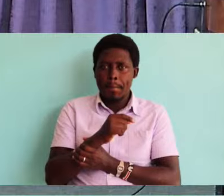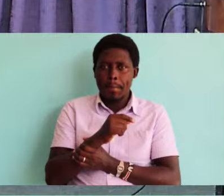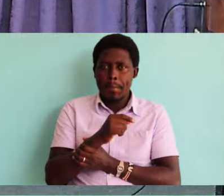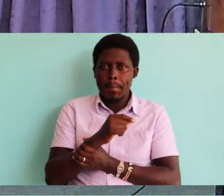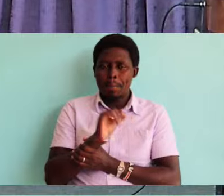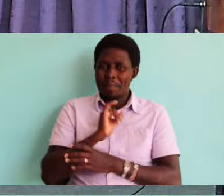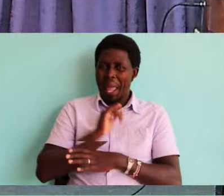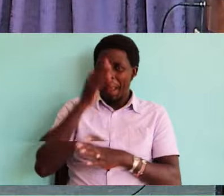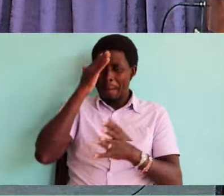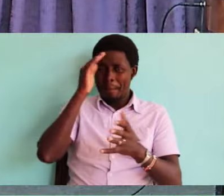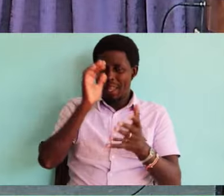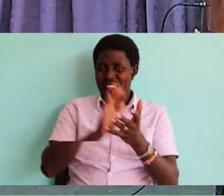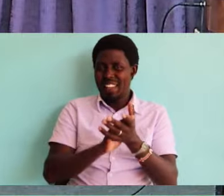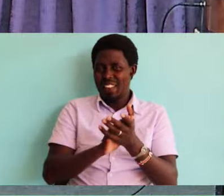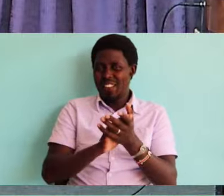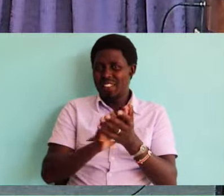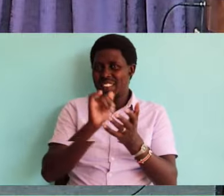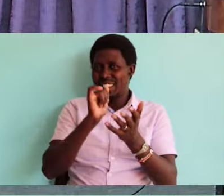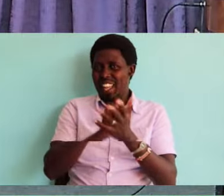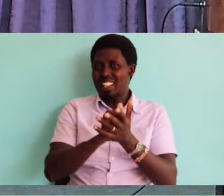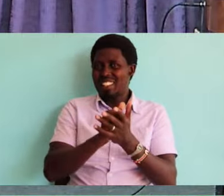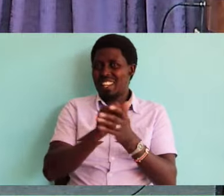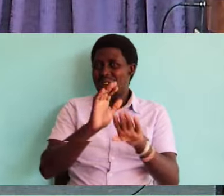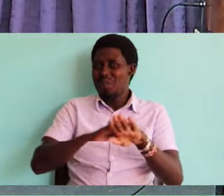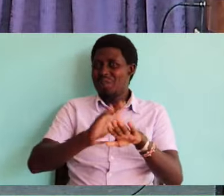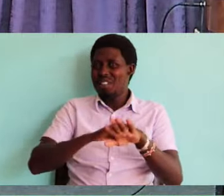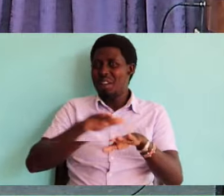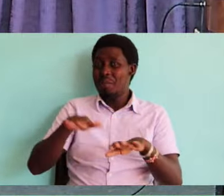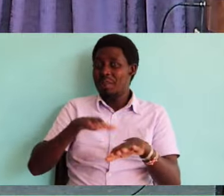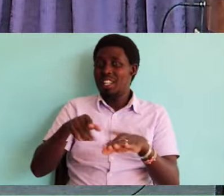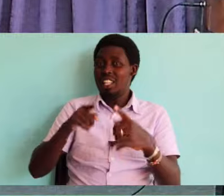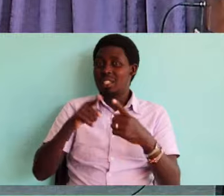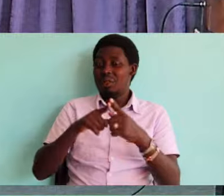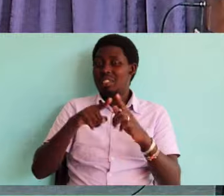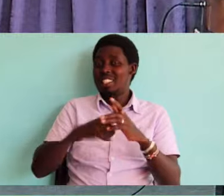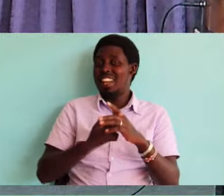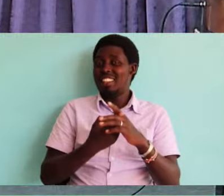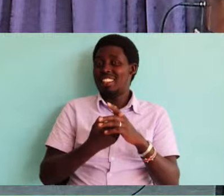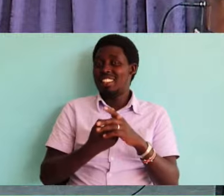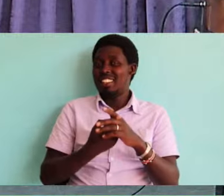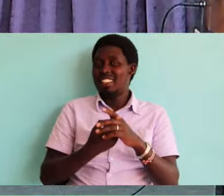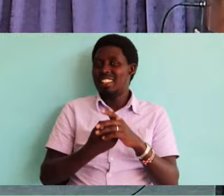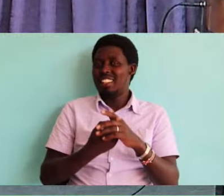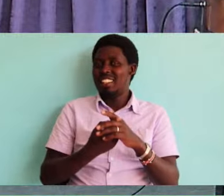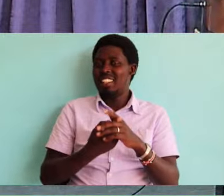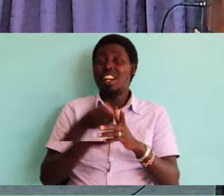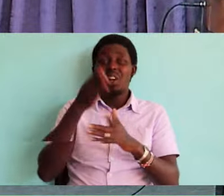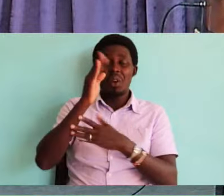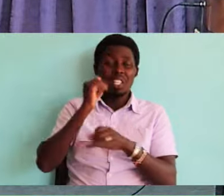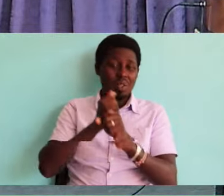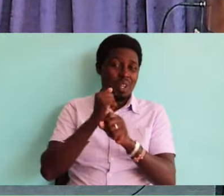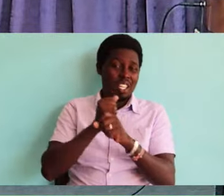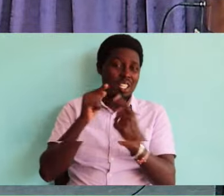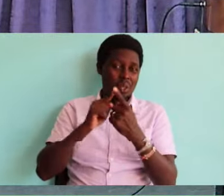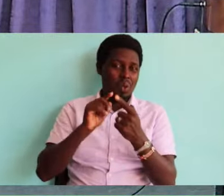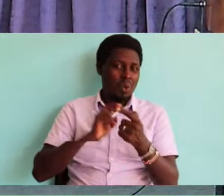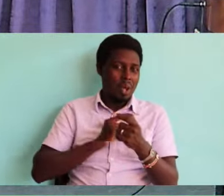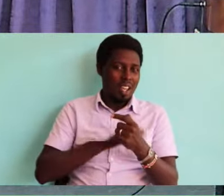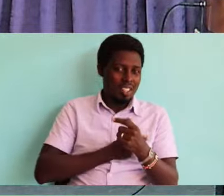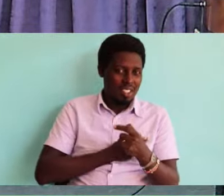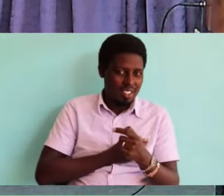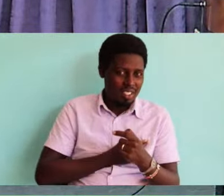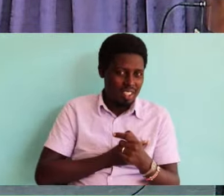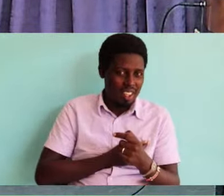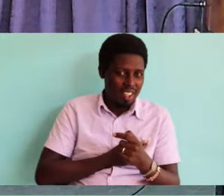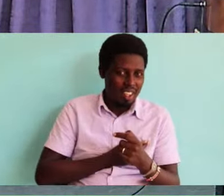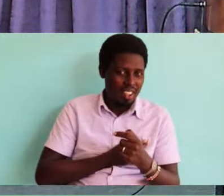And I believe that's a good place to start. I'm not saying we are not recognizing that God is working in us when we are thanking one another, but